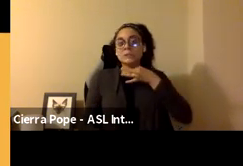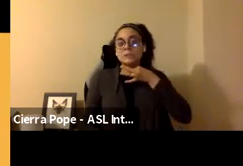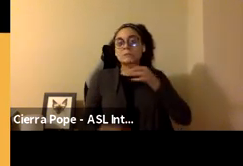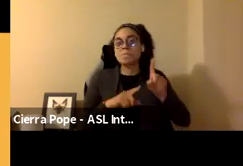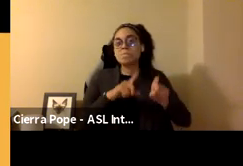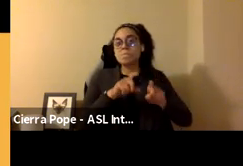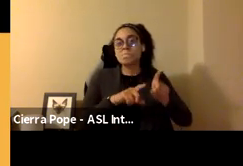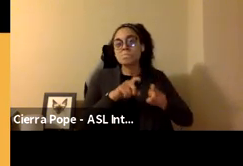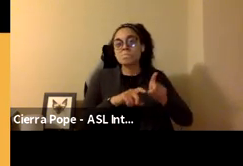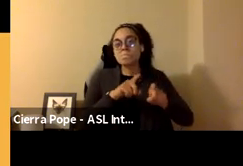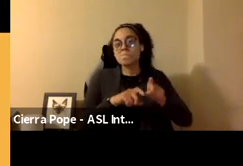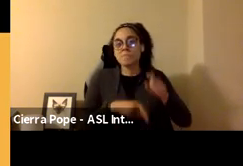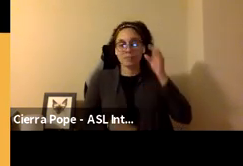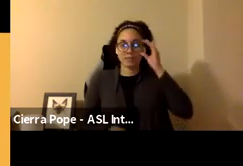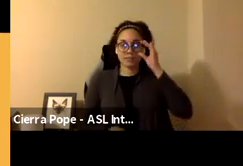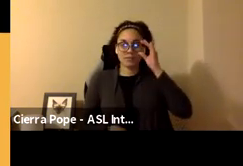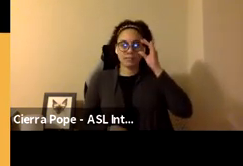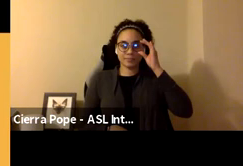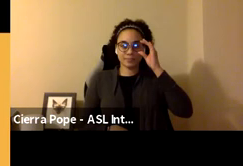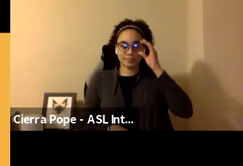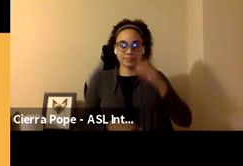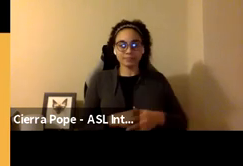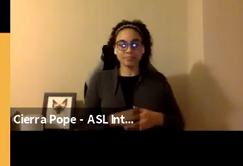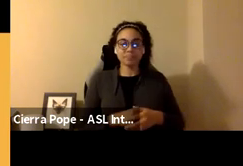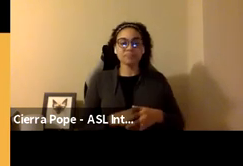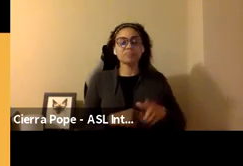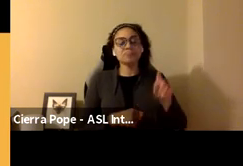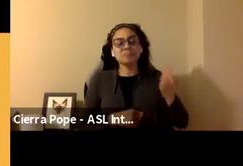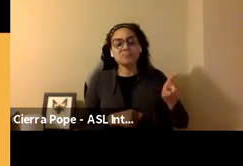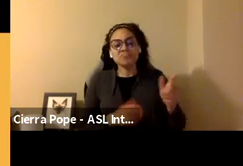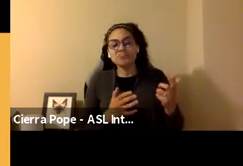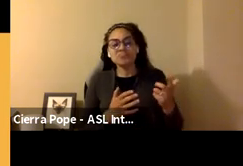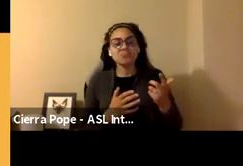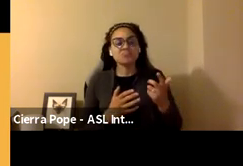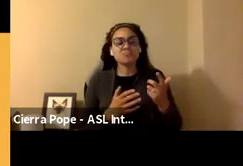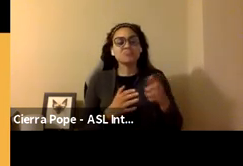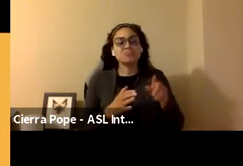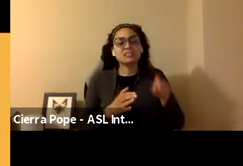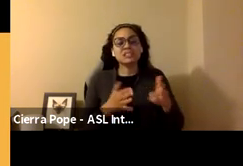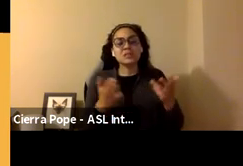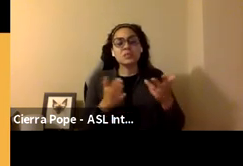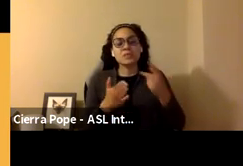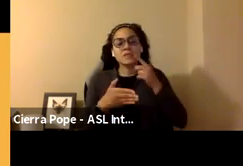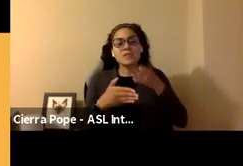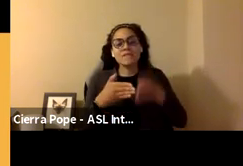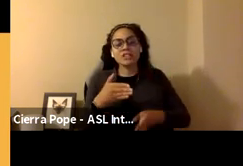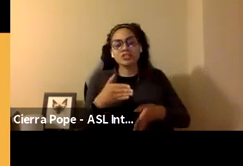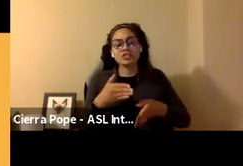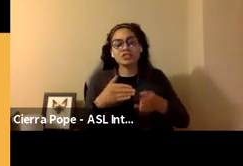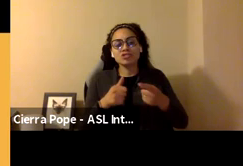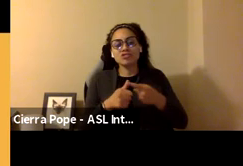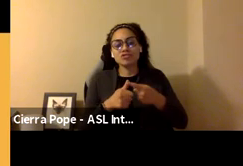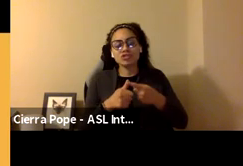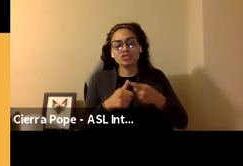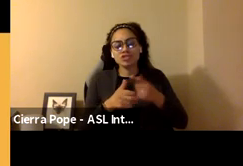not to solve it for them. The question could be, so what do you need to get the first step done?